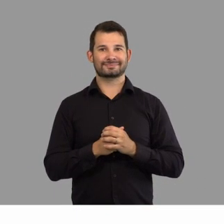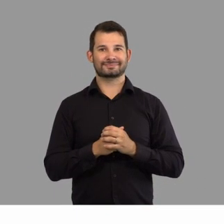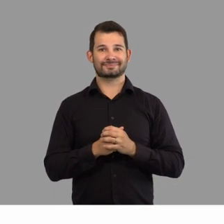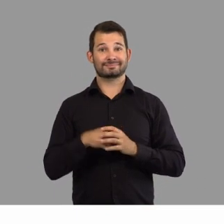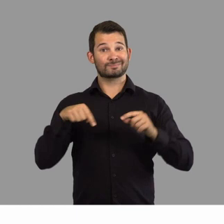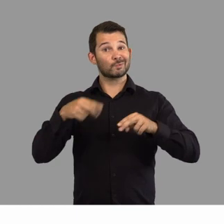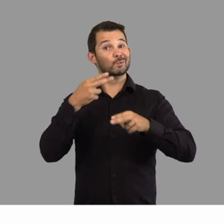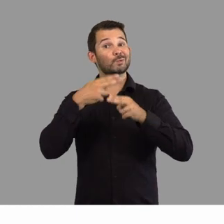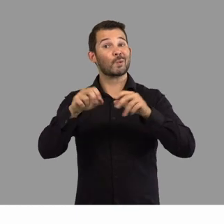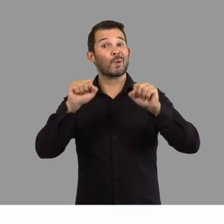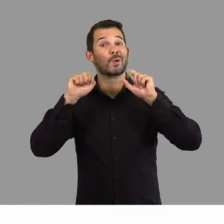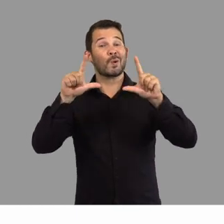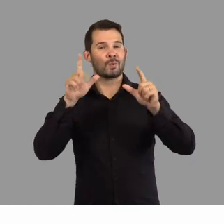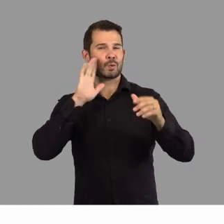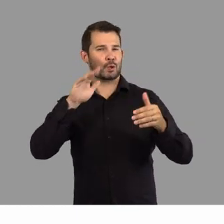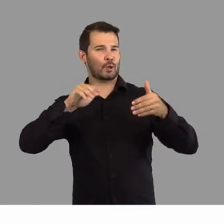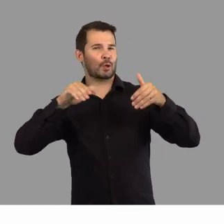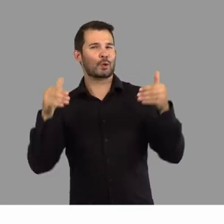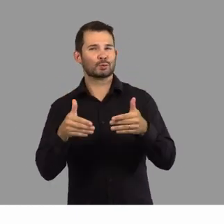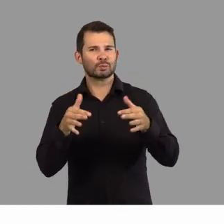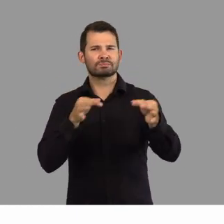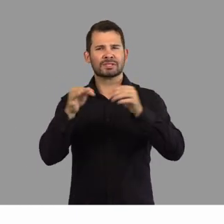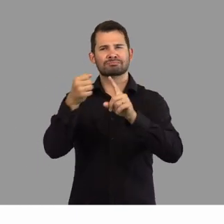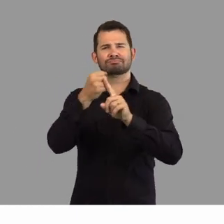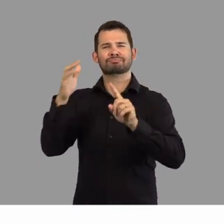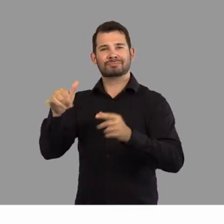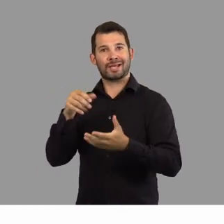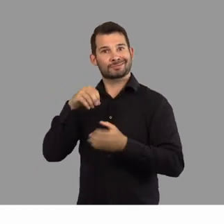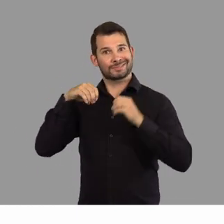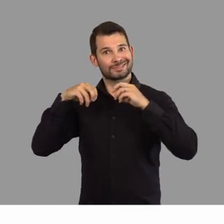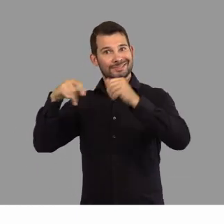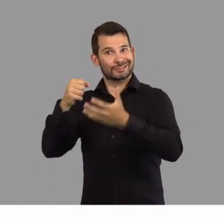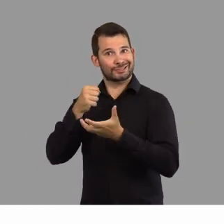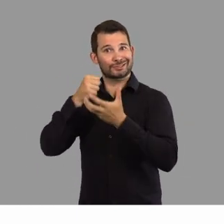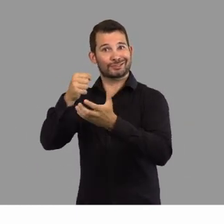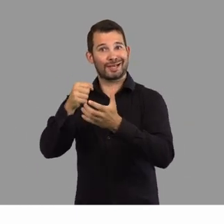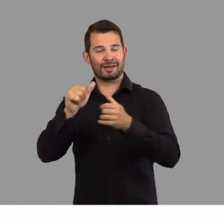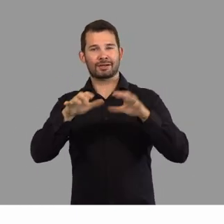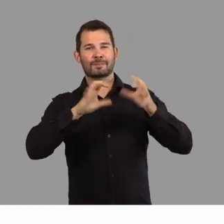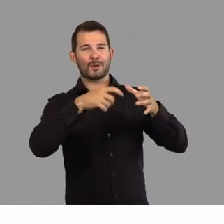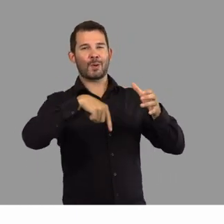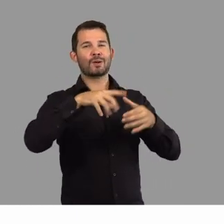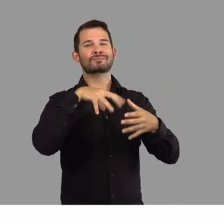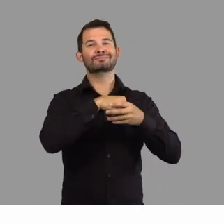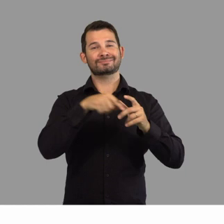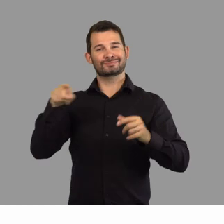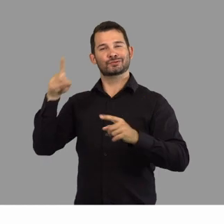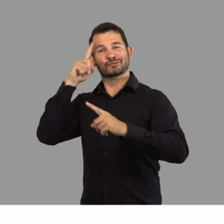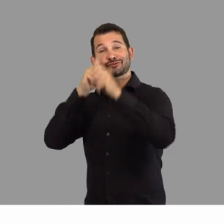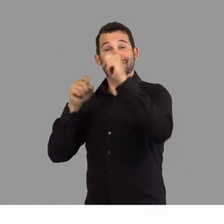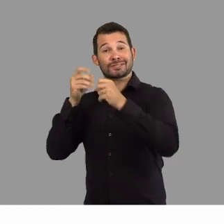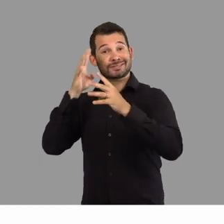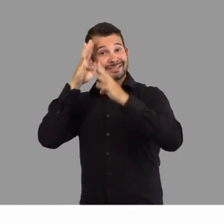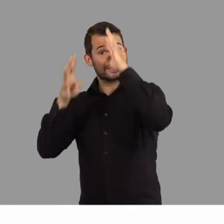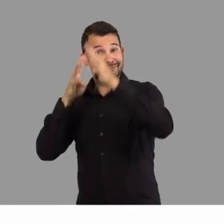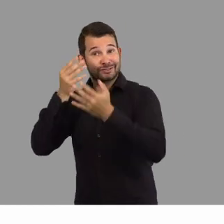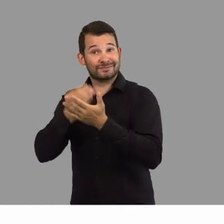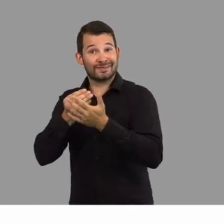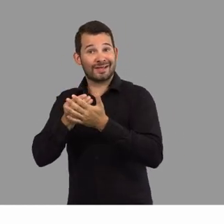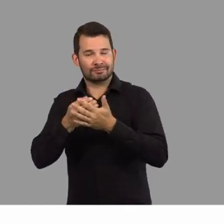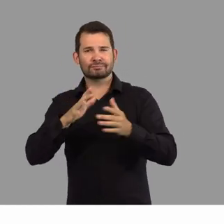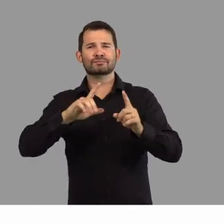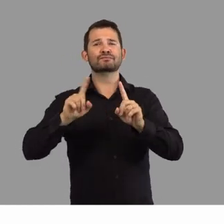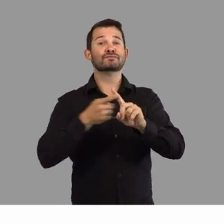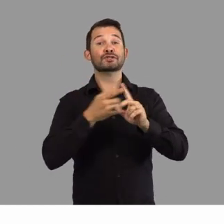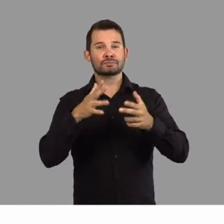In this short video, we're going to introduce and explain the Seed Grant, a component of our Strategic Innovation Fund.